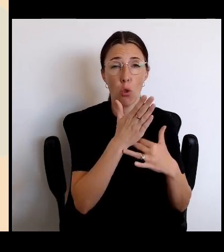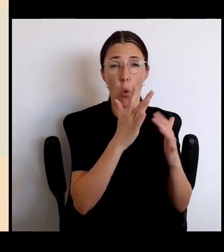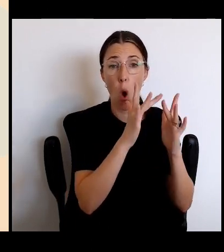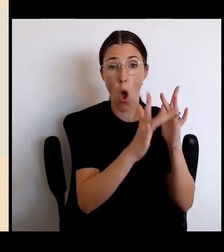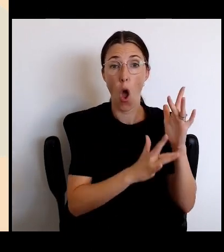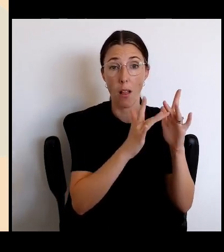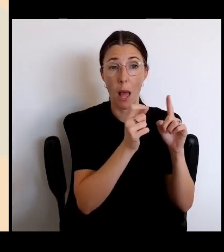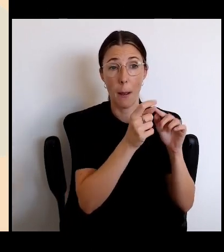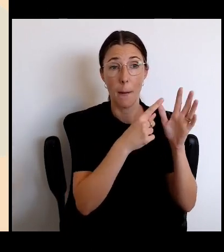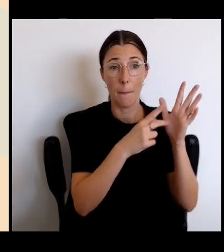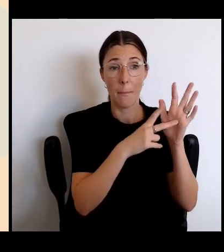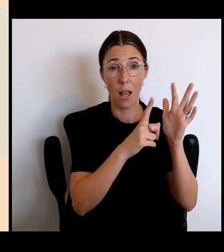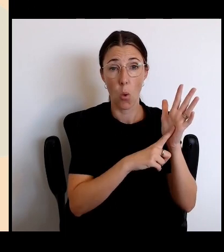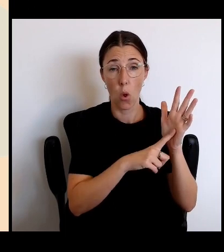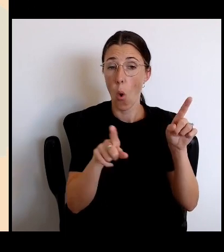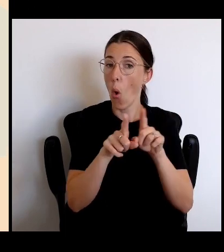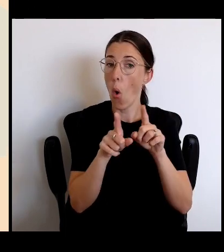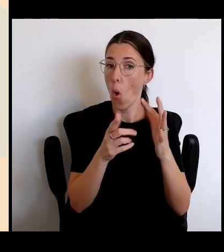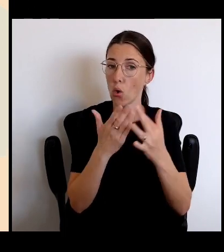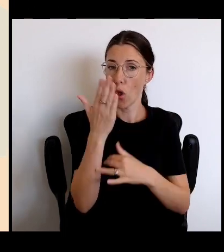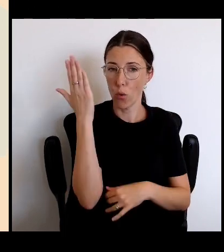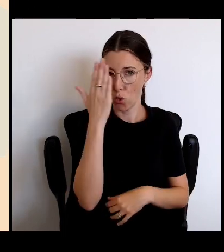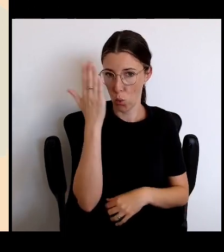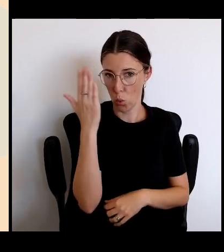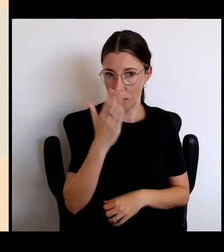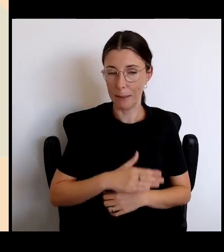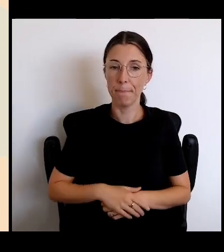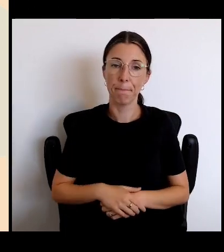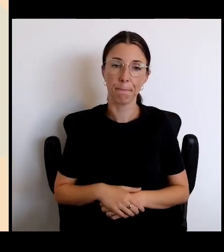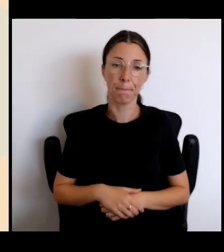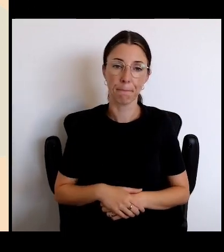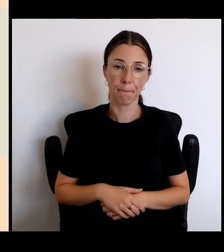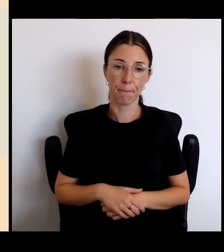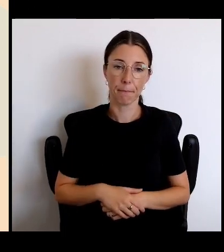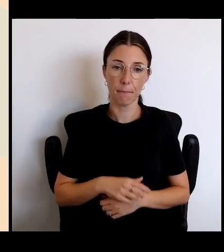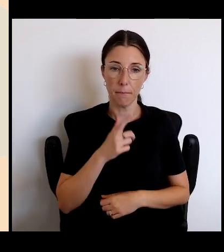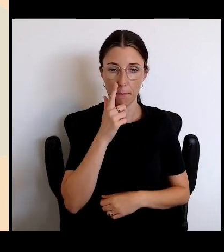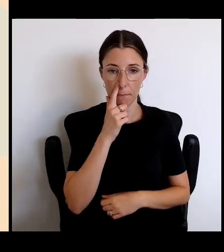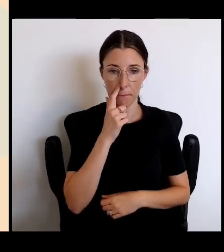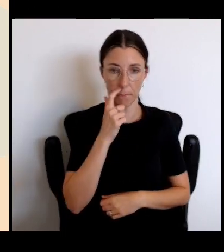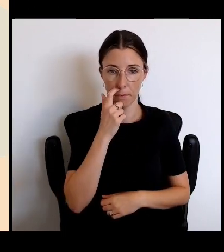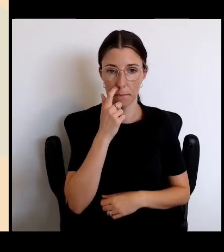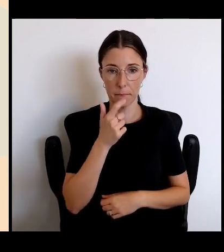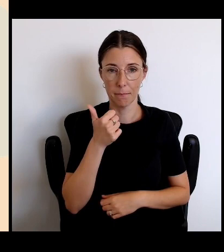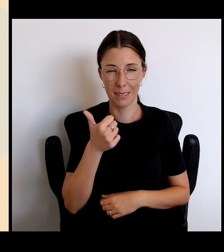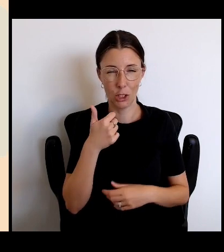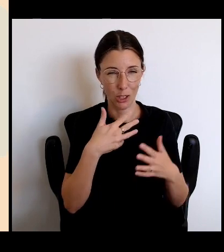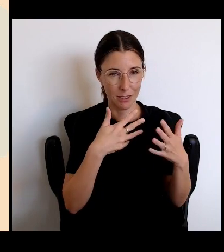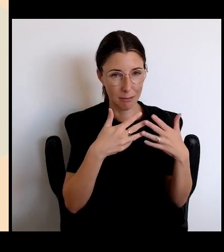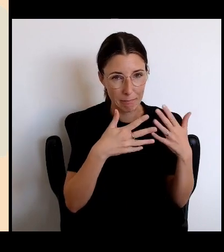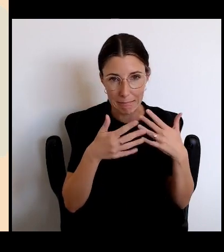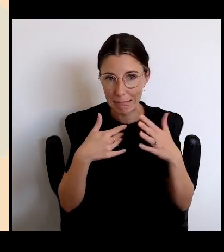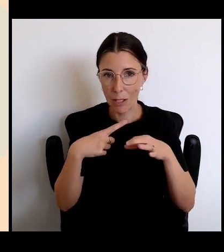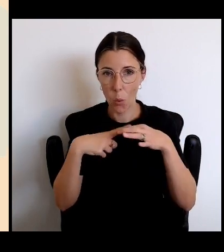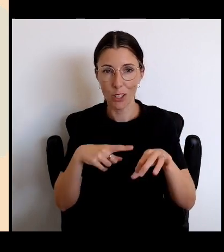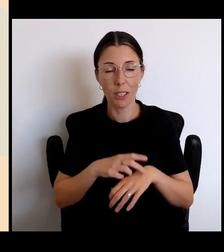Australia as well as through schools who agreed to take part. Awesome. sorting through the questions.